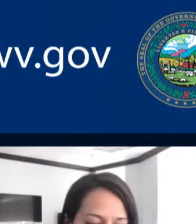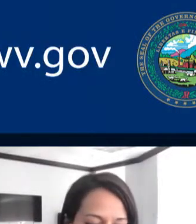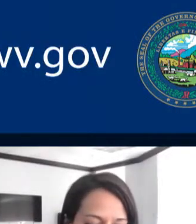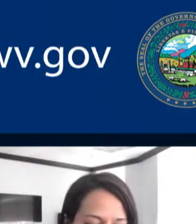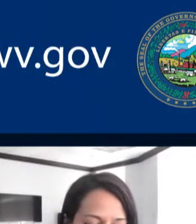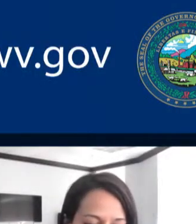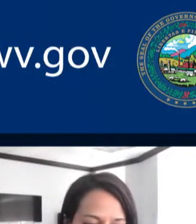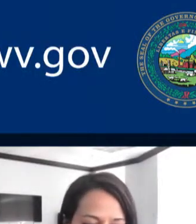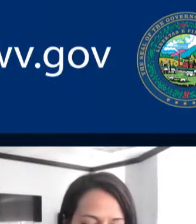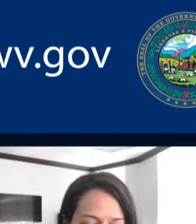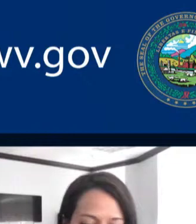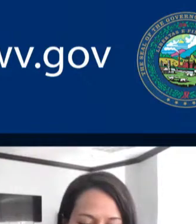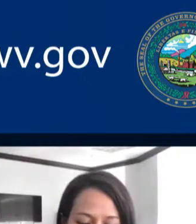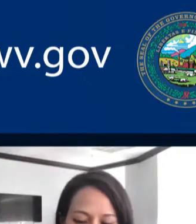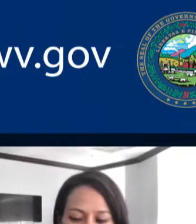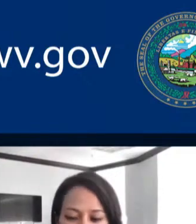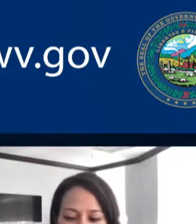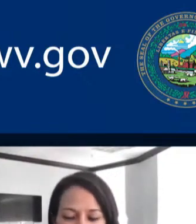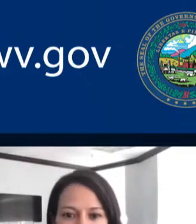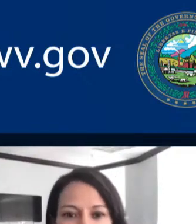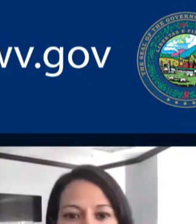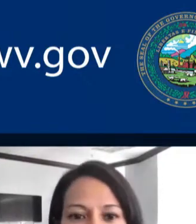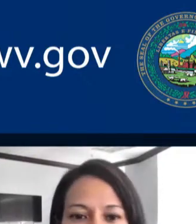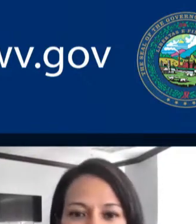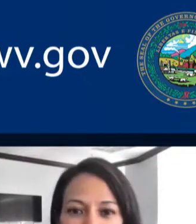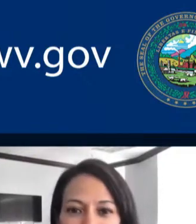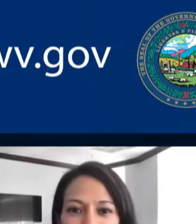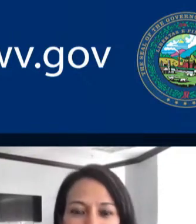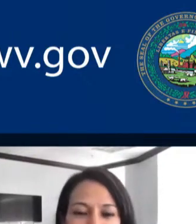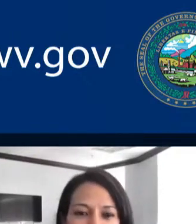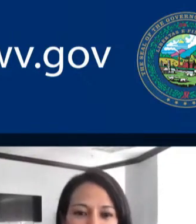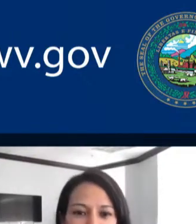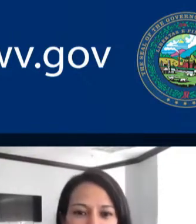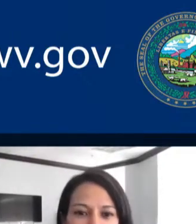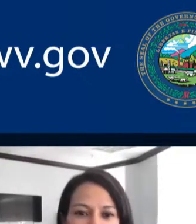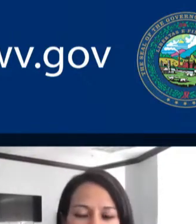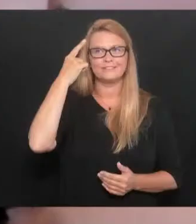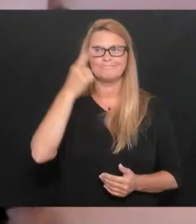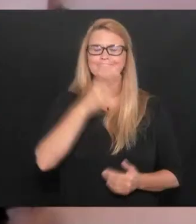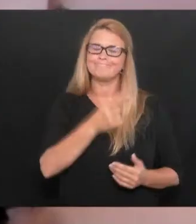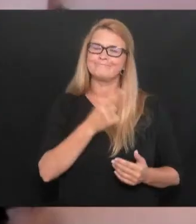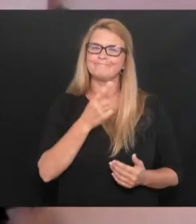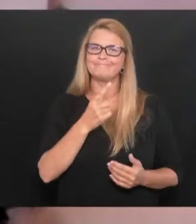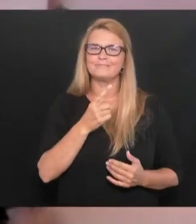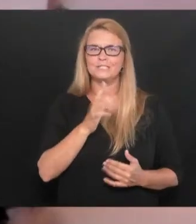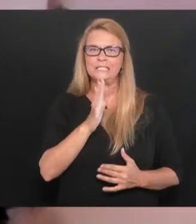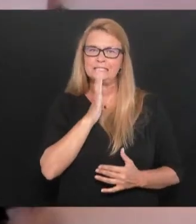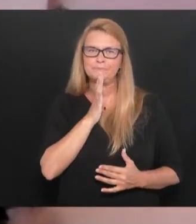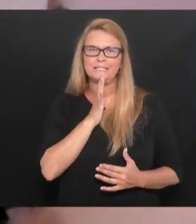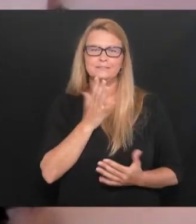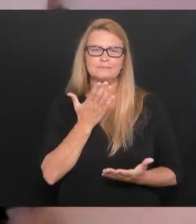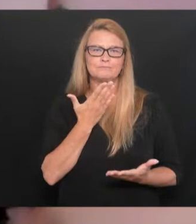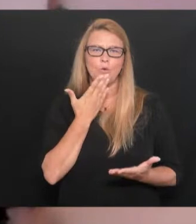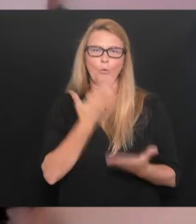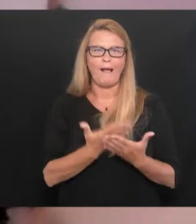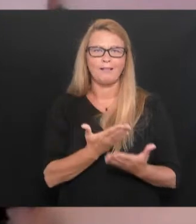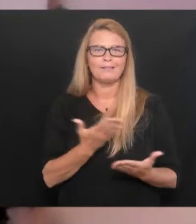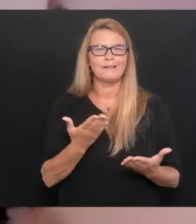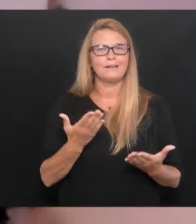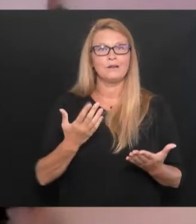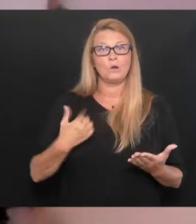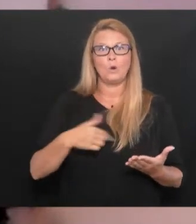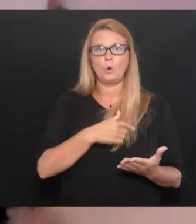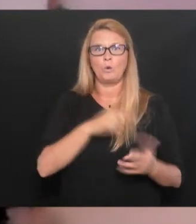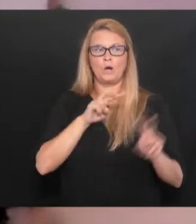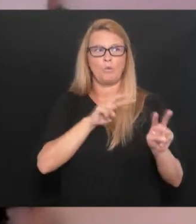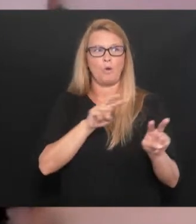czar. Well, good morning, and I think the governor has said it very well. Certainly, as we are